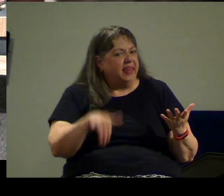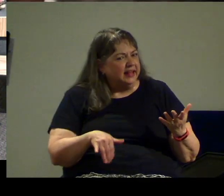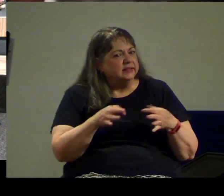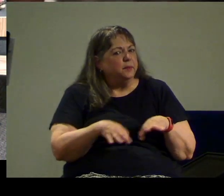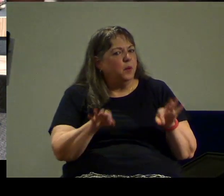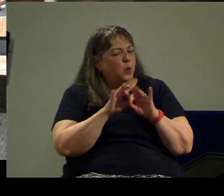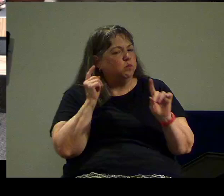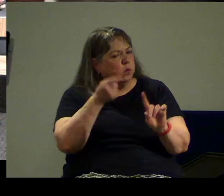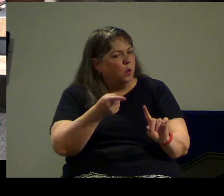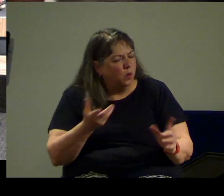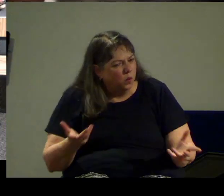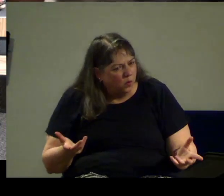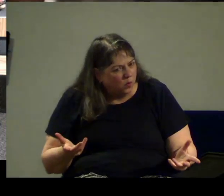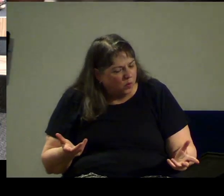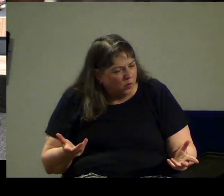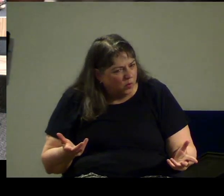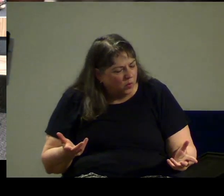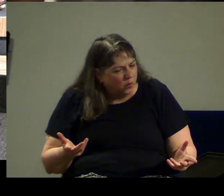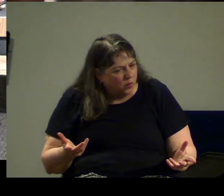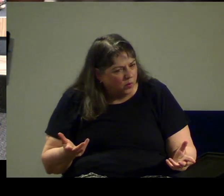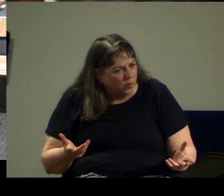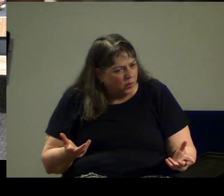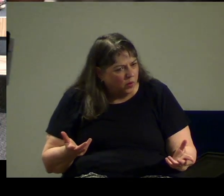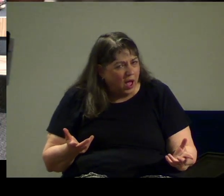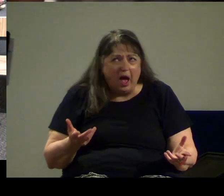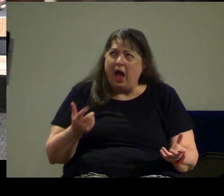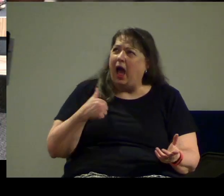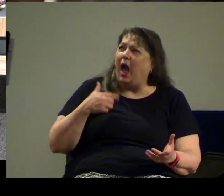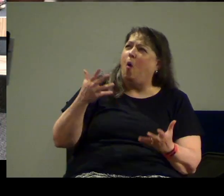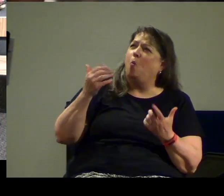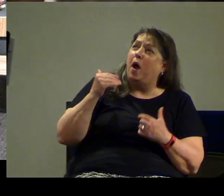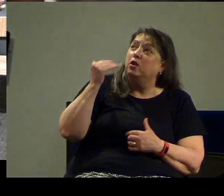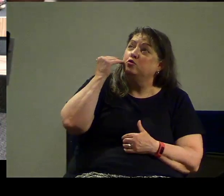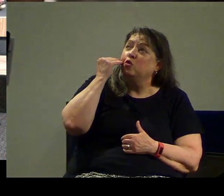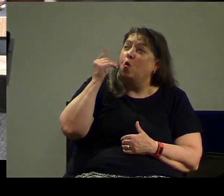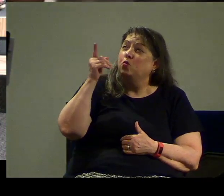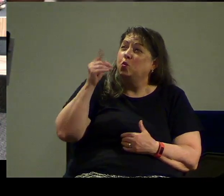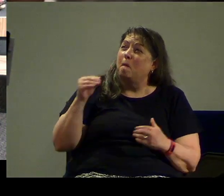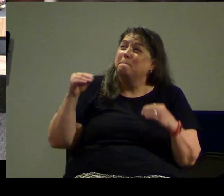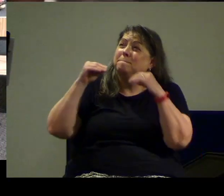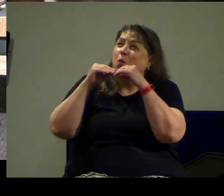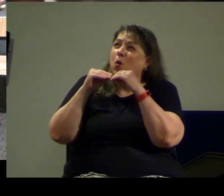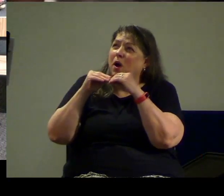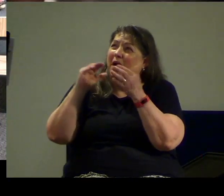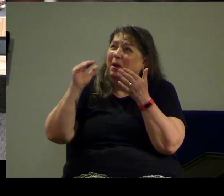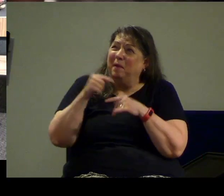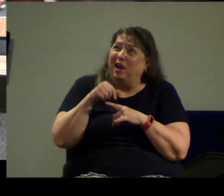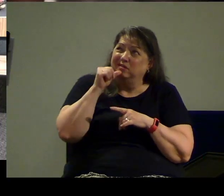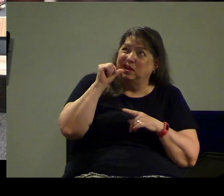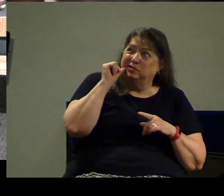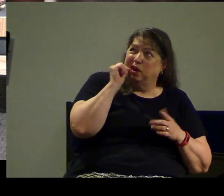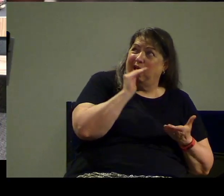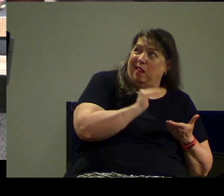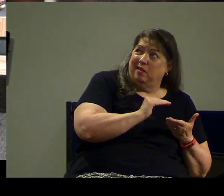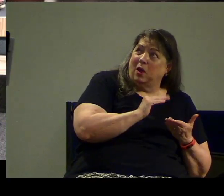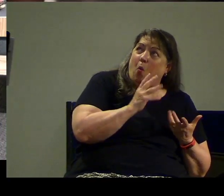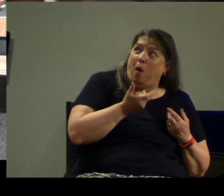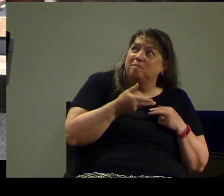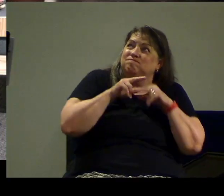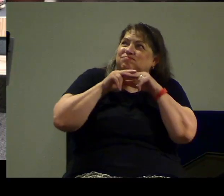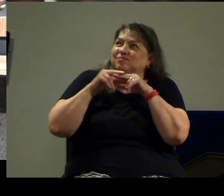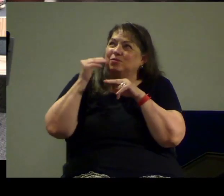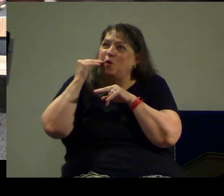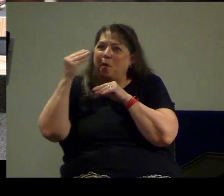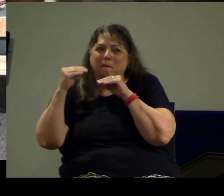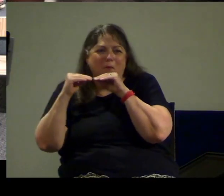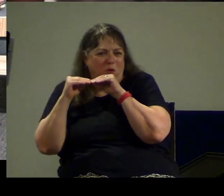him, one of the things I always say is, Lord, I want to know you more today than I did yesterday. It doesn't matter how long